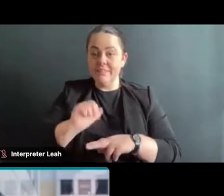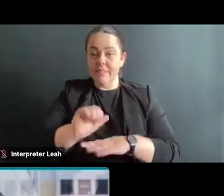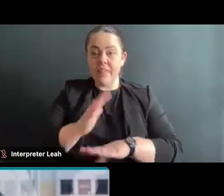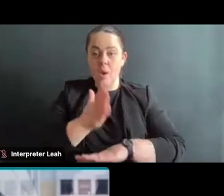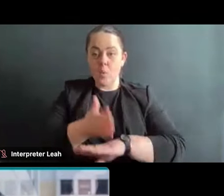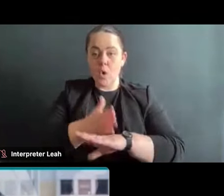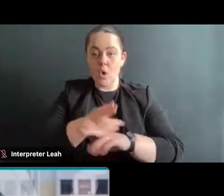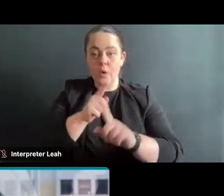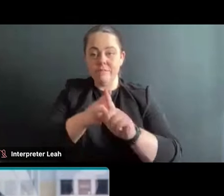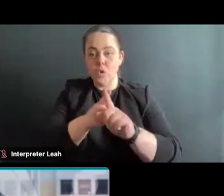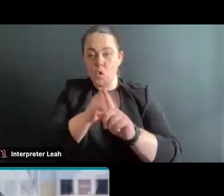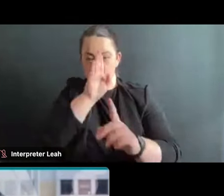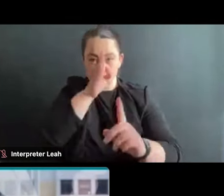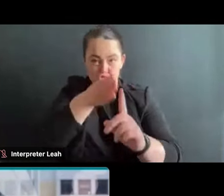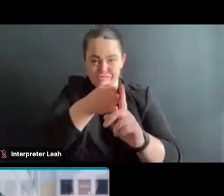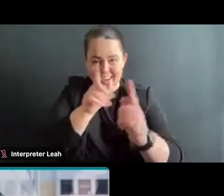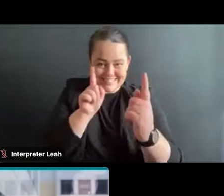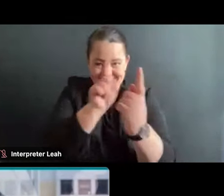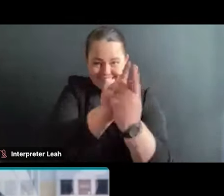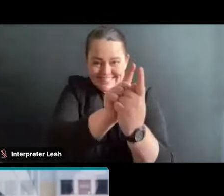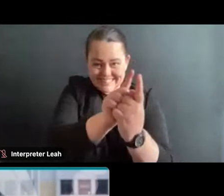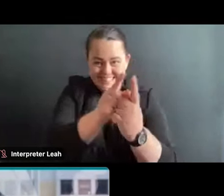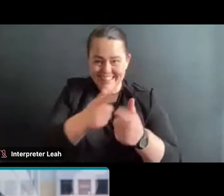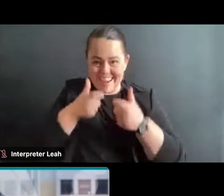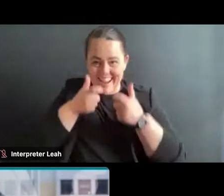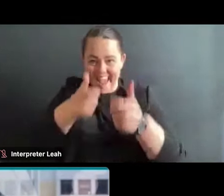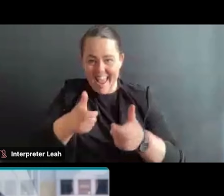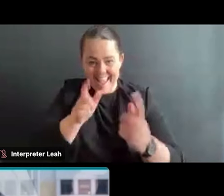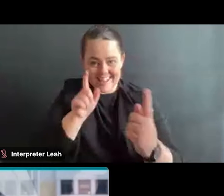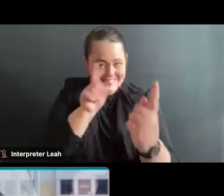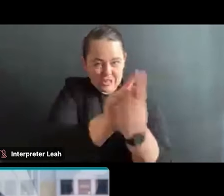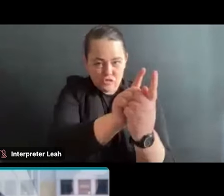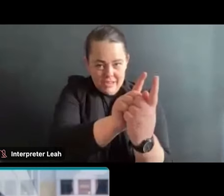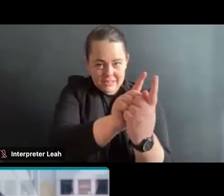the direct care services of a resident, it should be